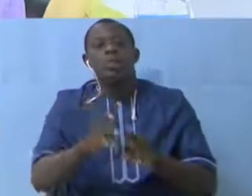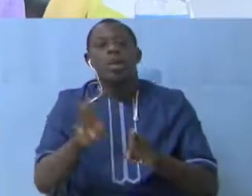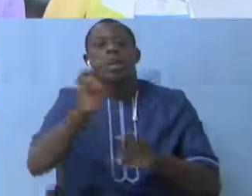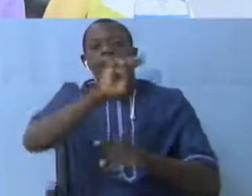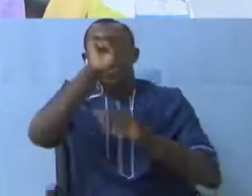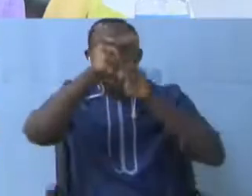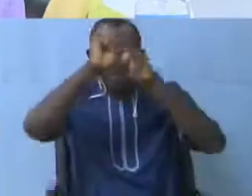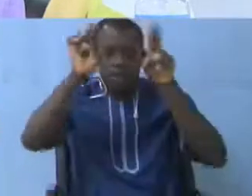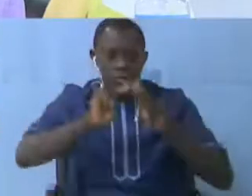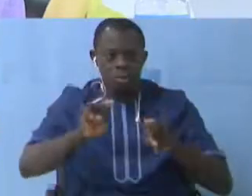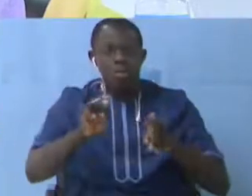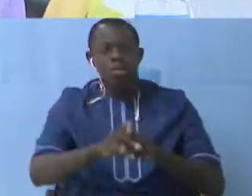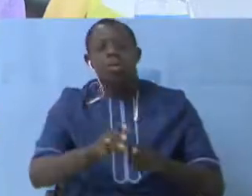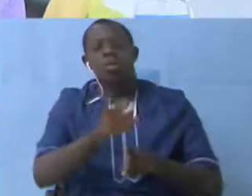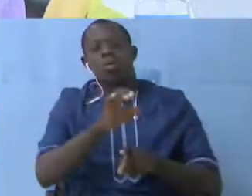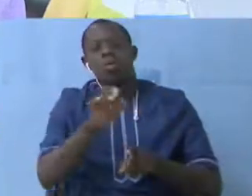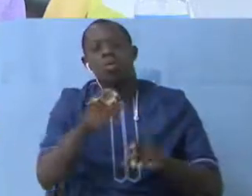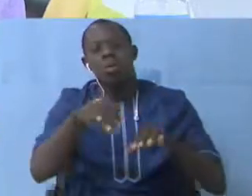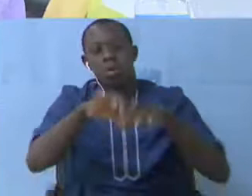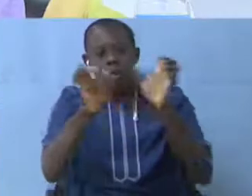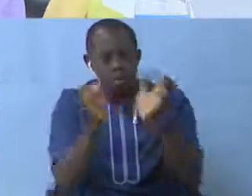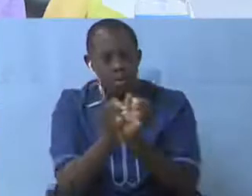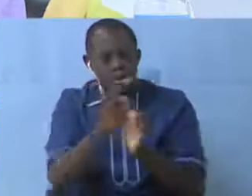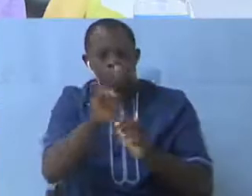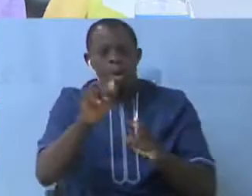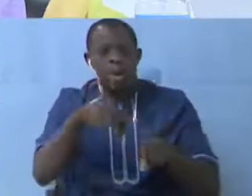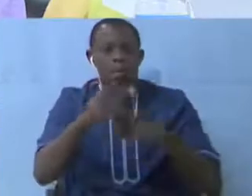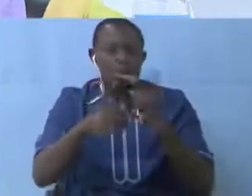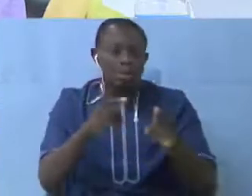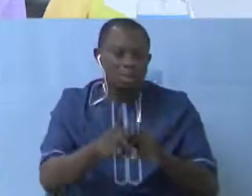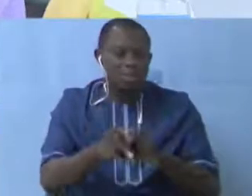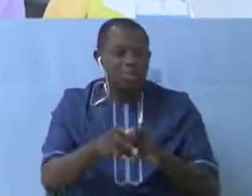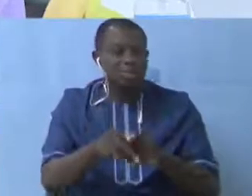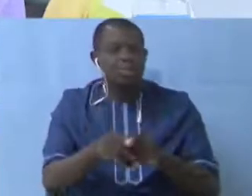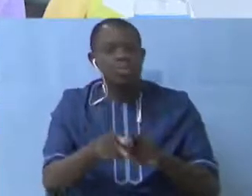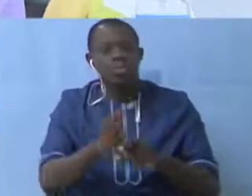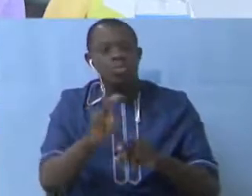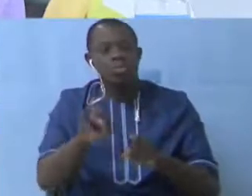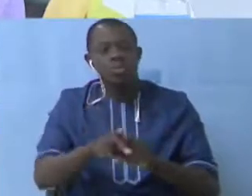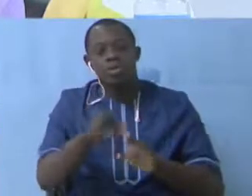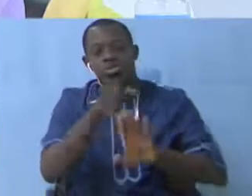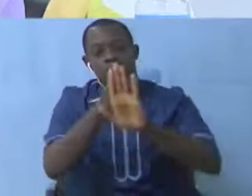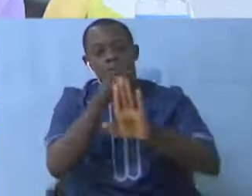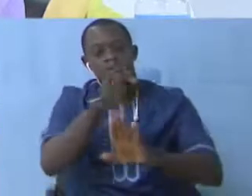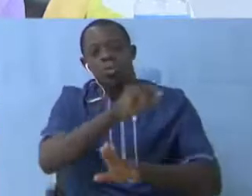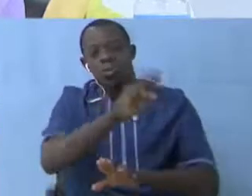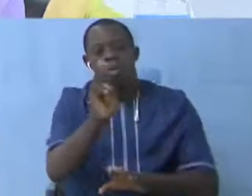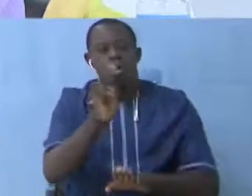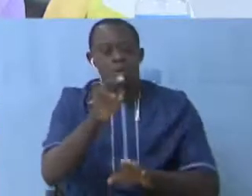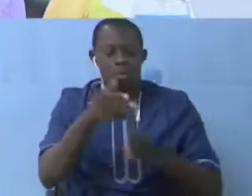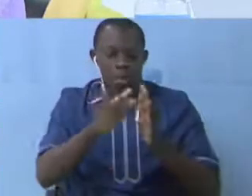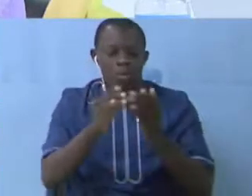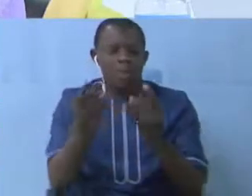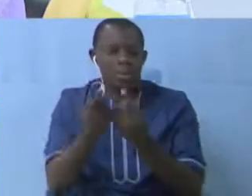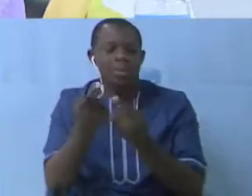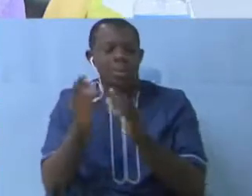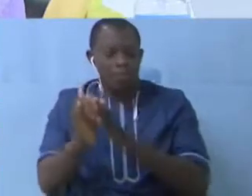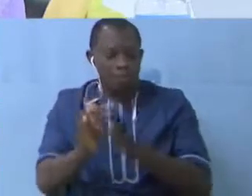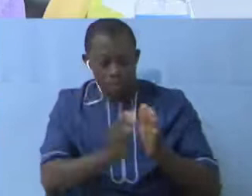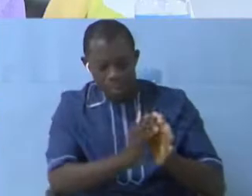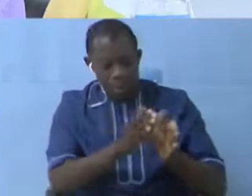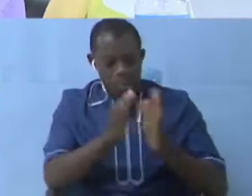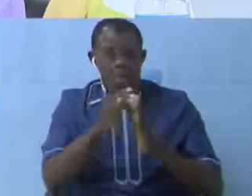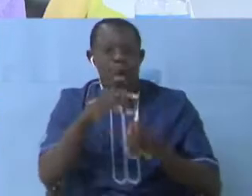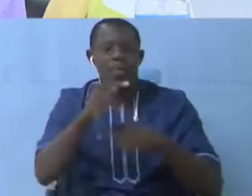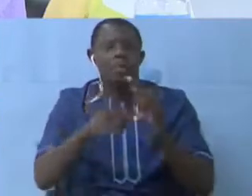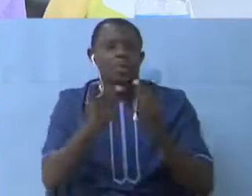Of course, probably not military, but they would not move, they would not back off. Li nga xam ne ni mooy jéego yim jëloon tamit bokk